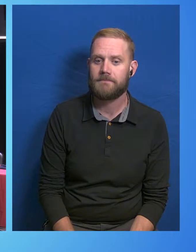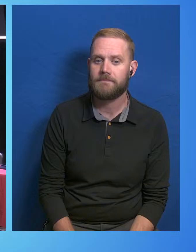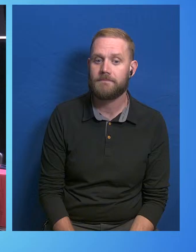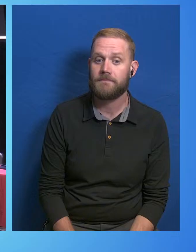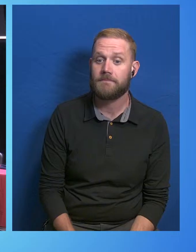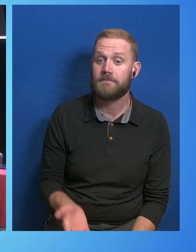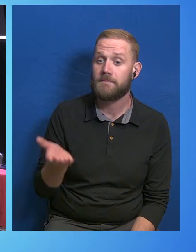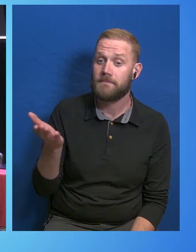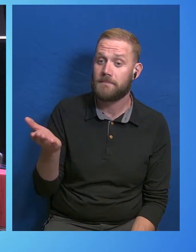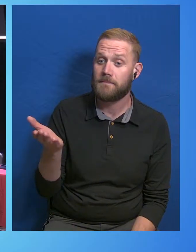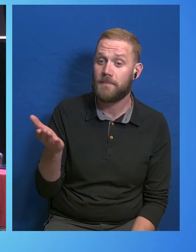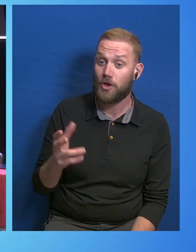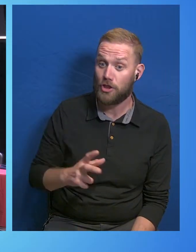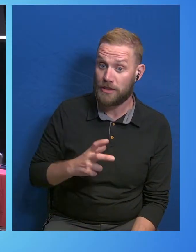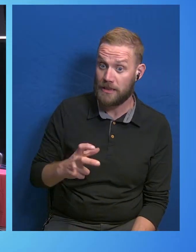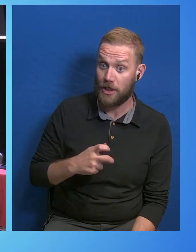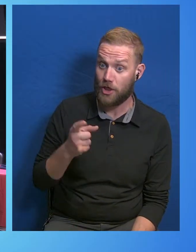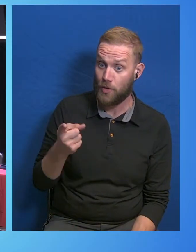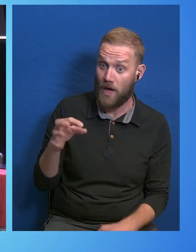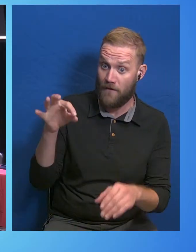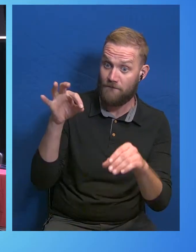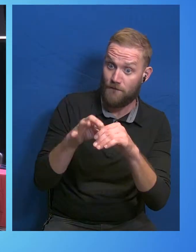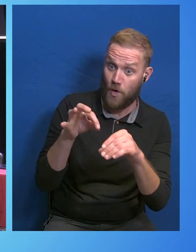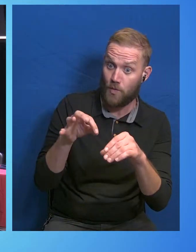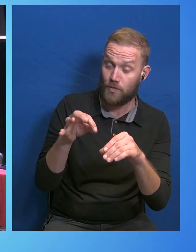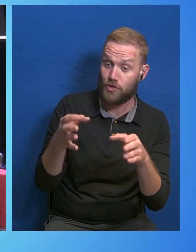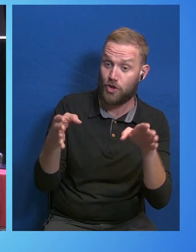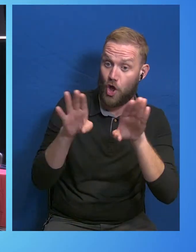Board Member Terry, would you like to cast a vote to adjourn the meeting?